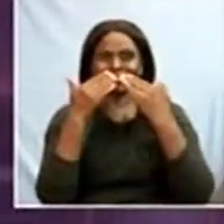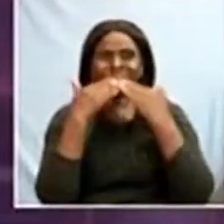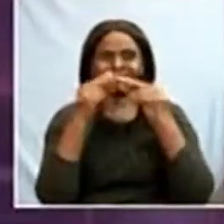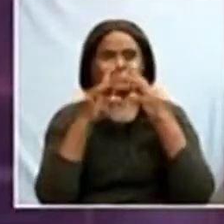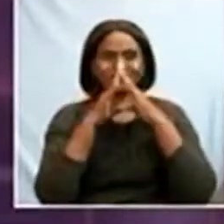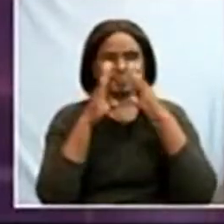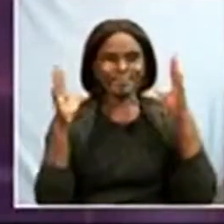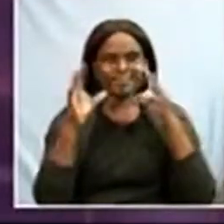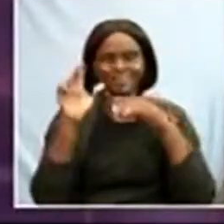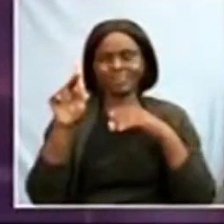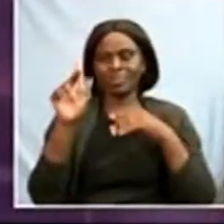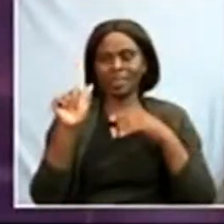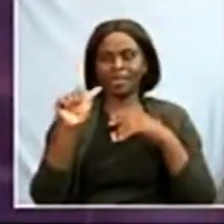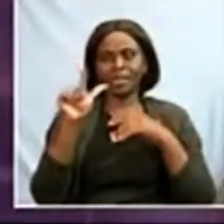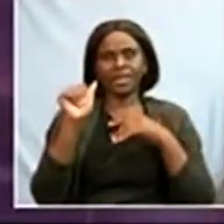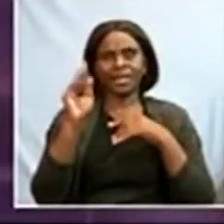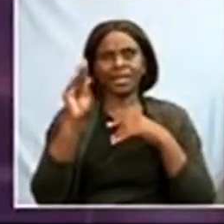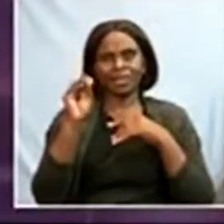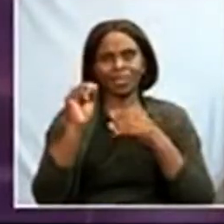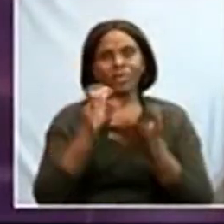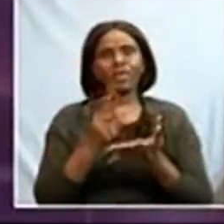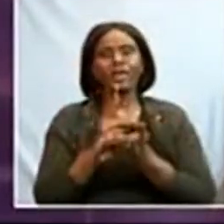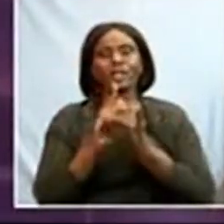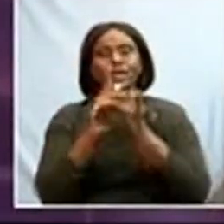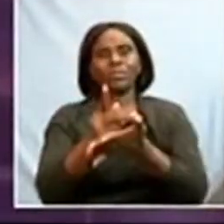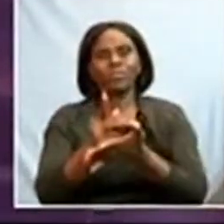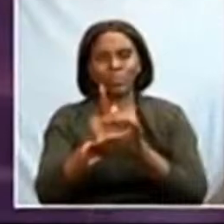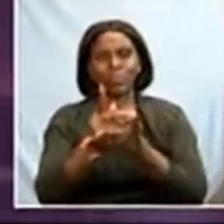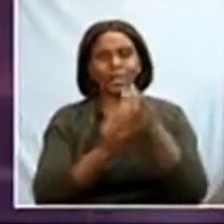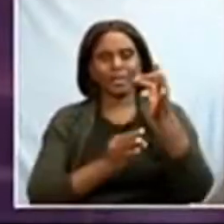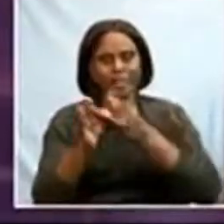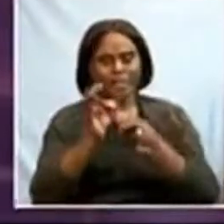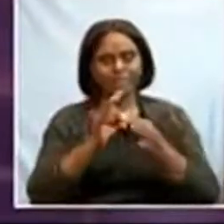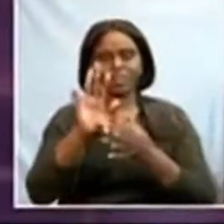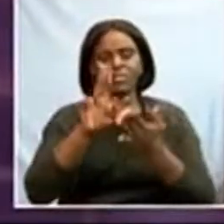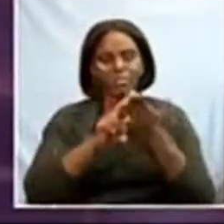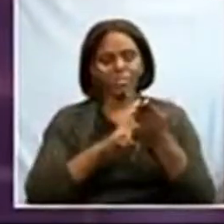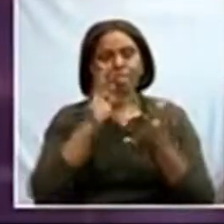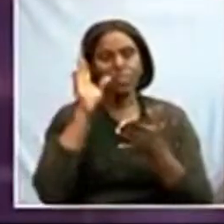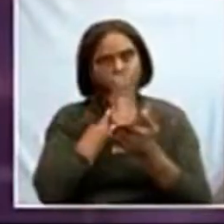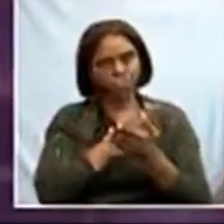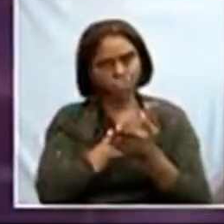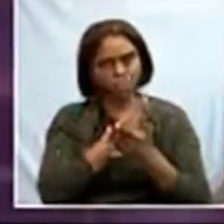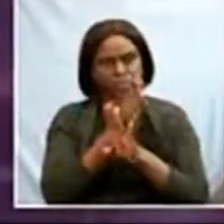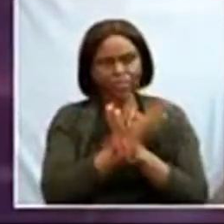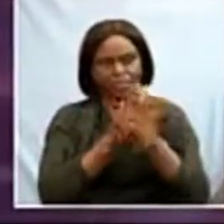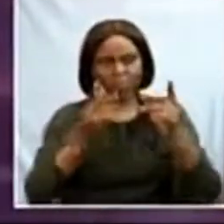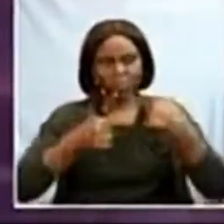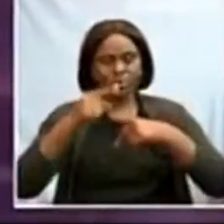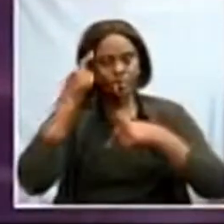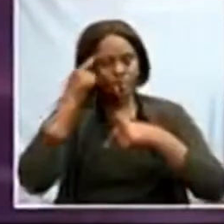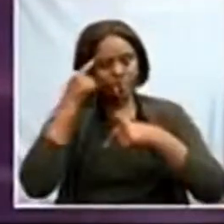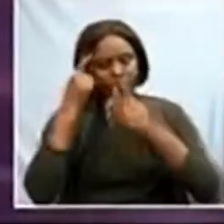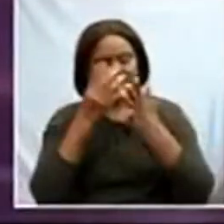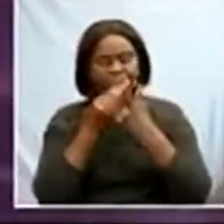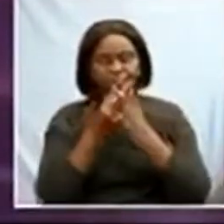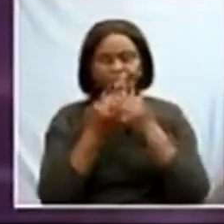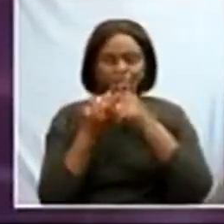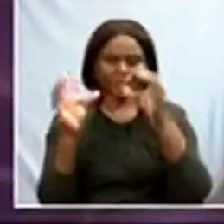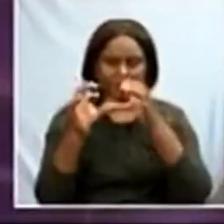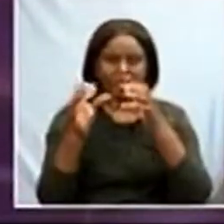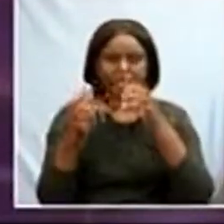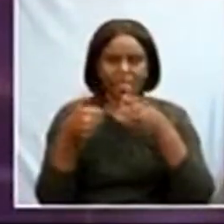Kalabo Town Council have just made their submission before the Committee on Local Government Accounts, as the committee continues